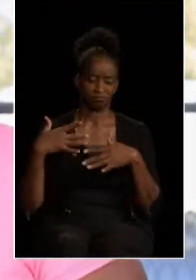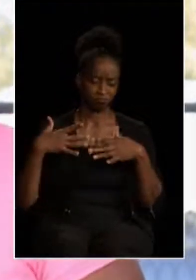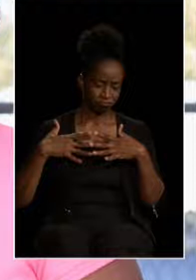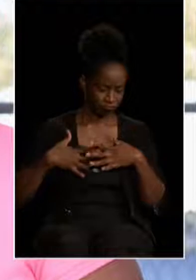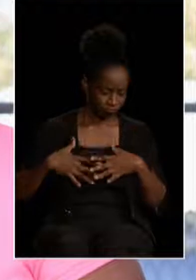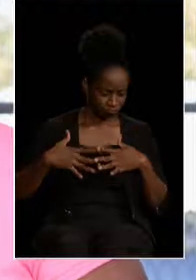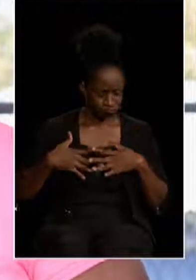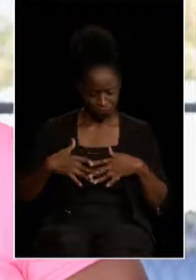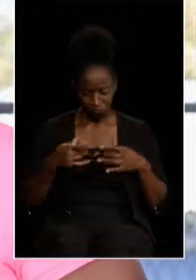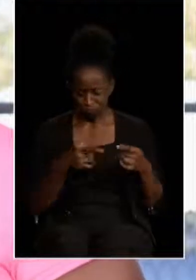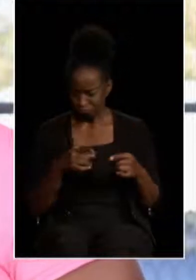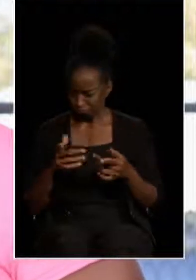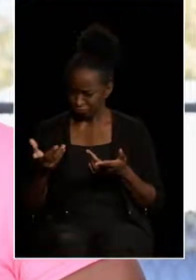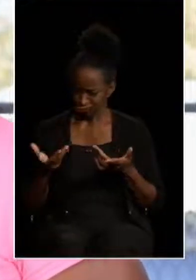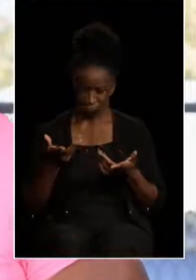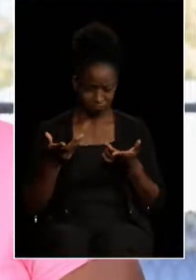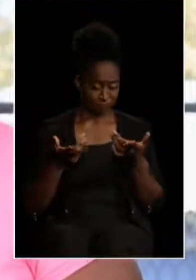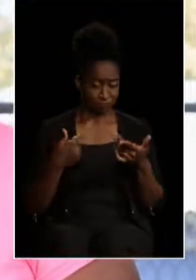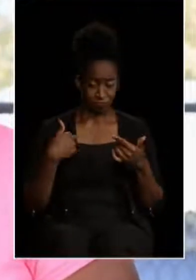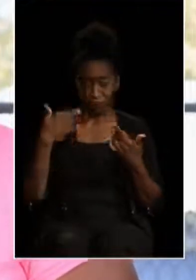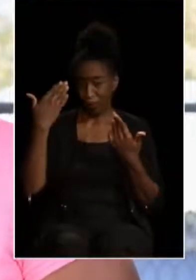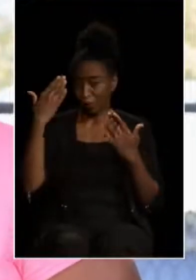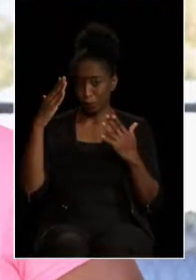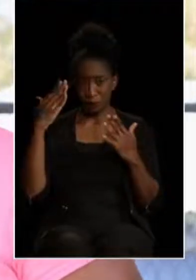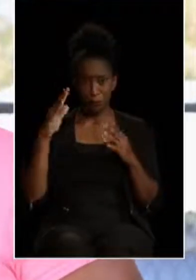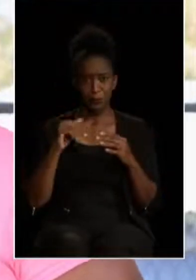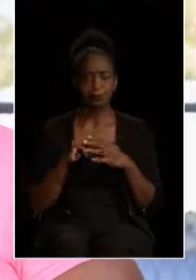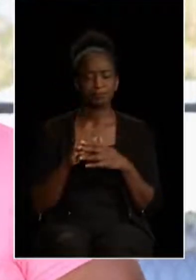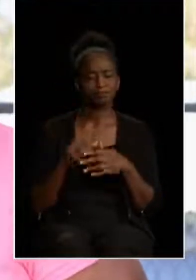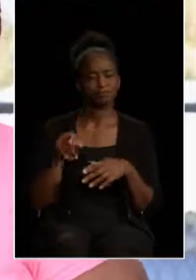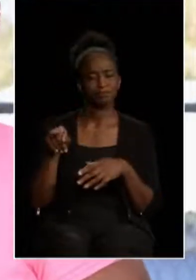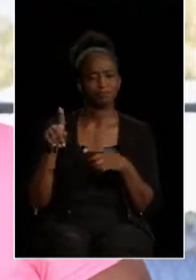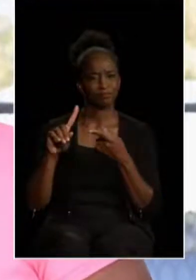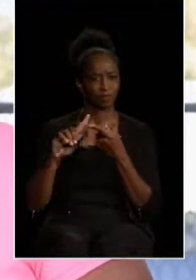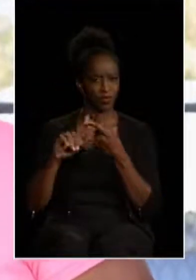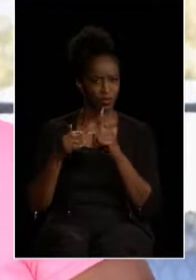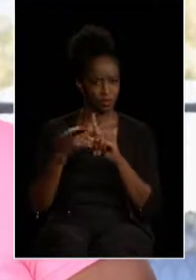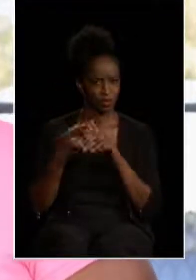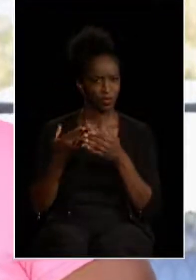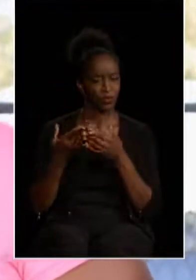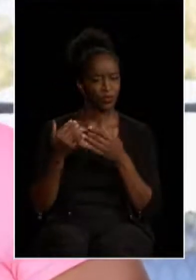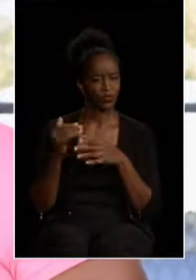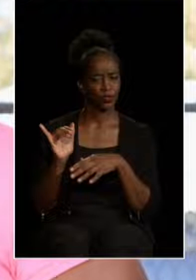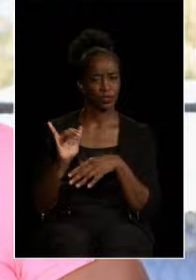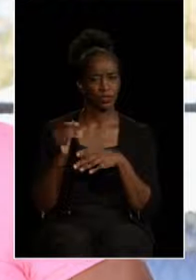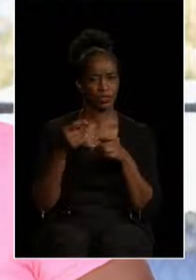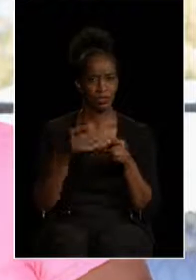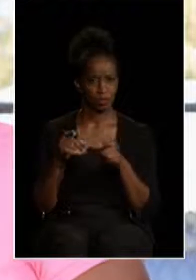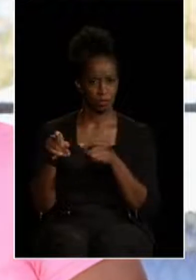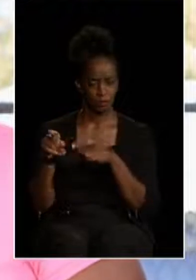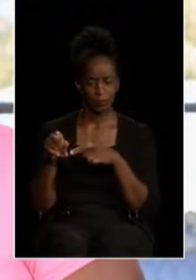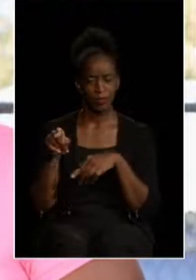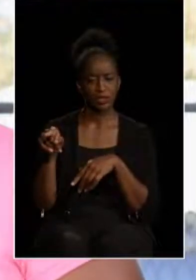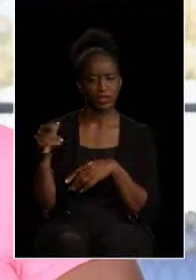what was going on. So it was a friend who actually went through the same thing, and she told